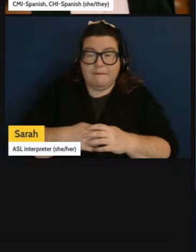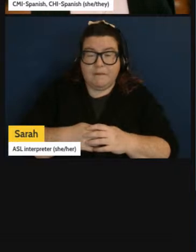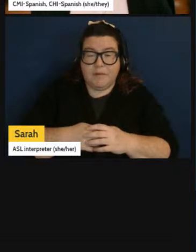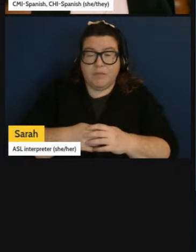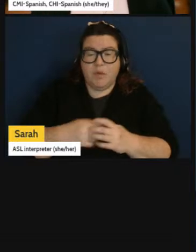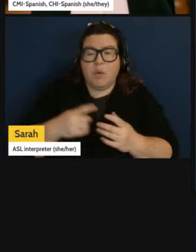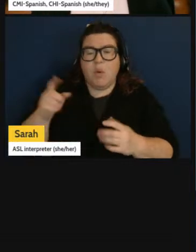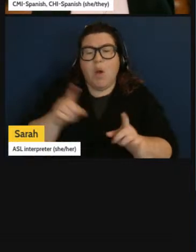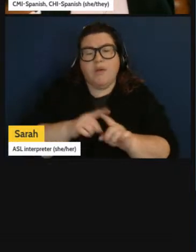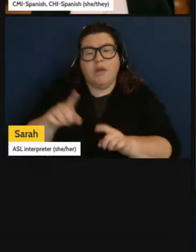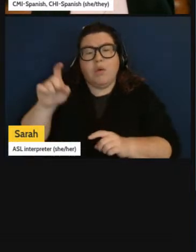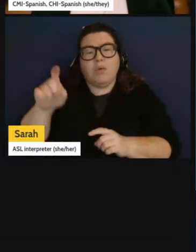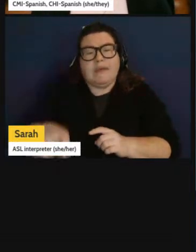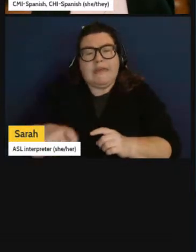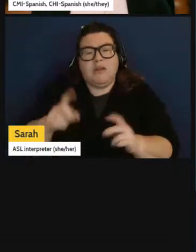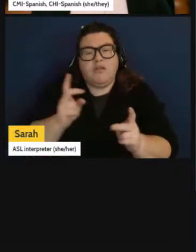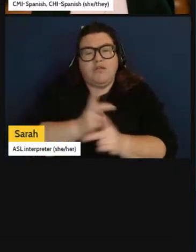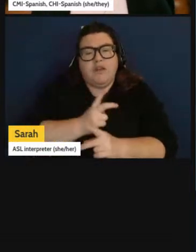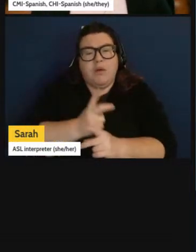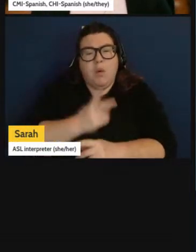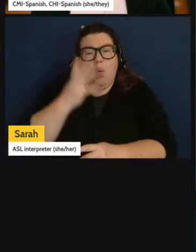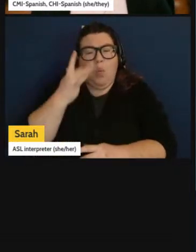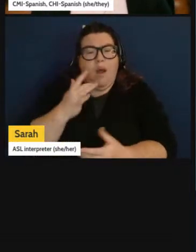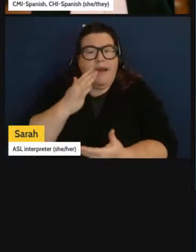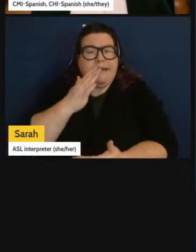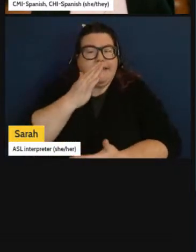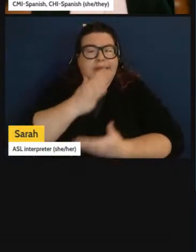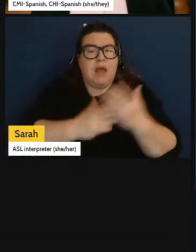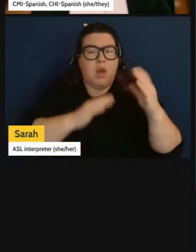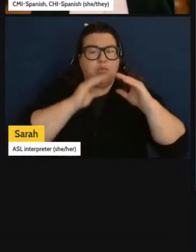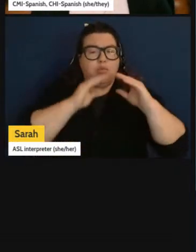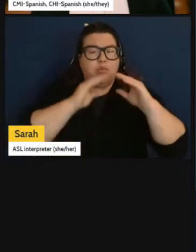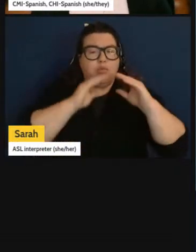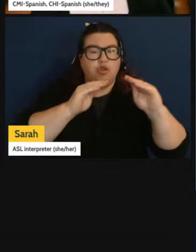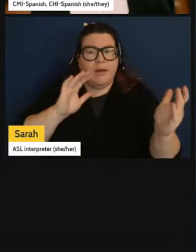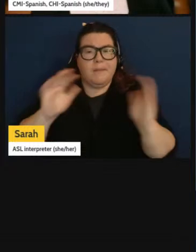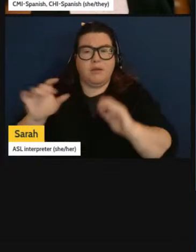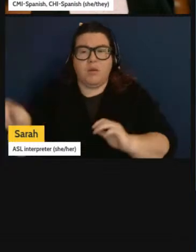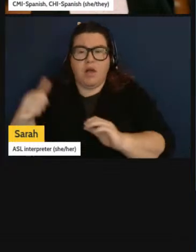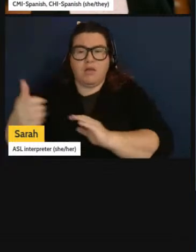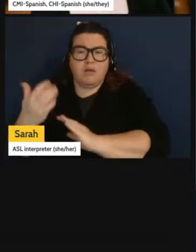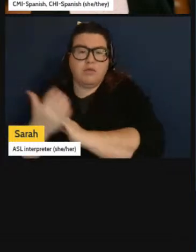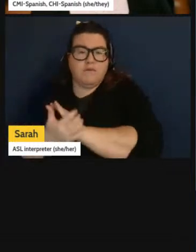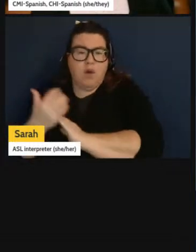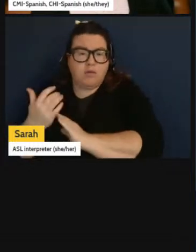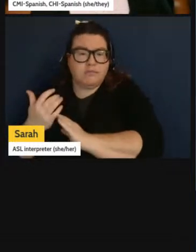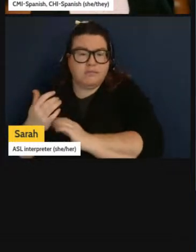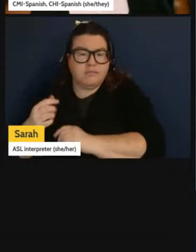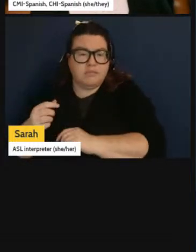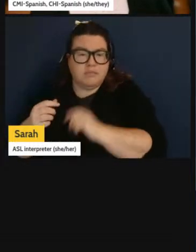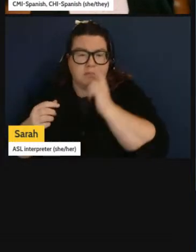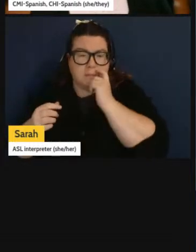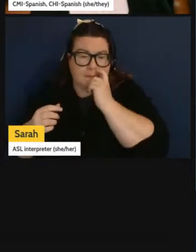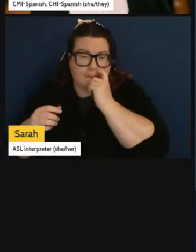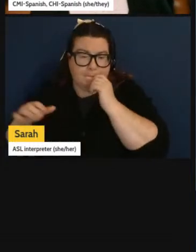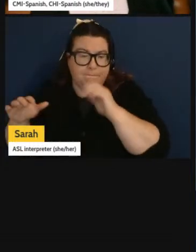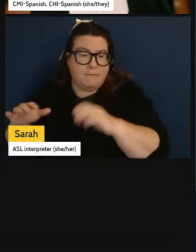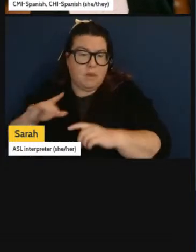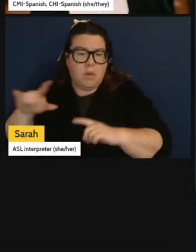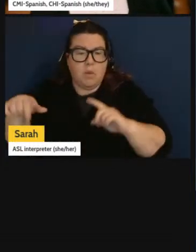certain versions of a language are taught over others by default. For instance, when I